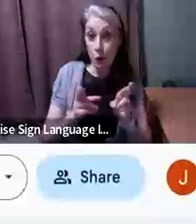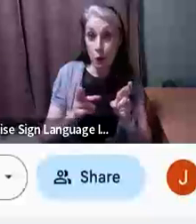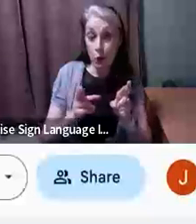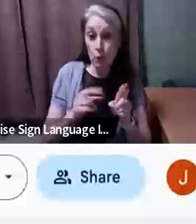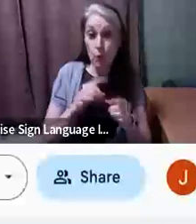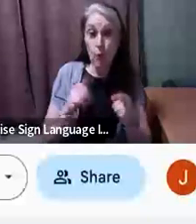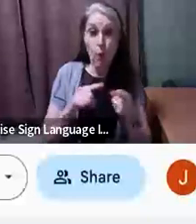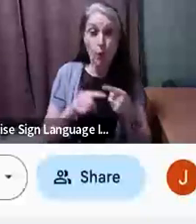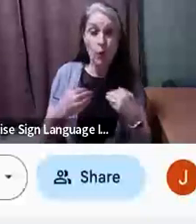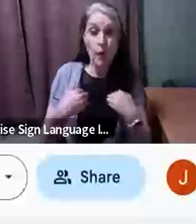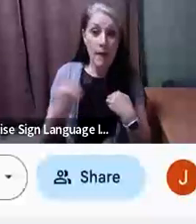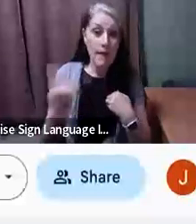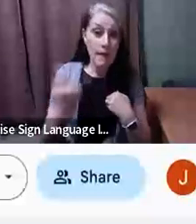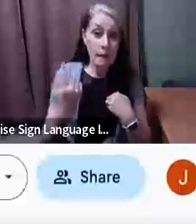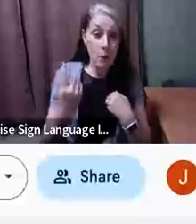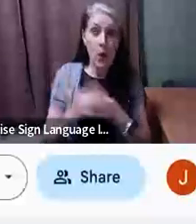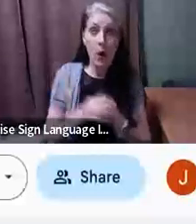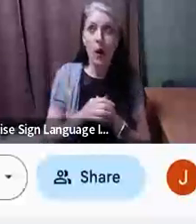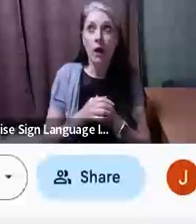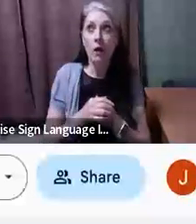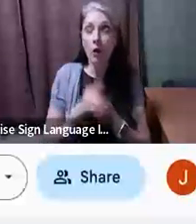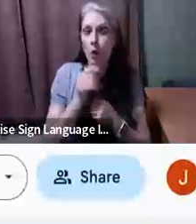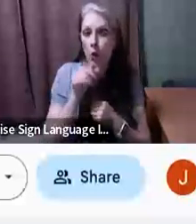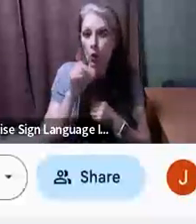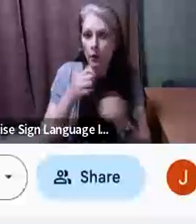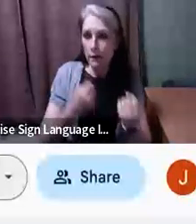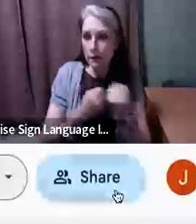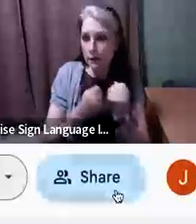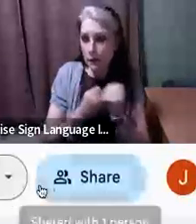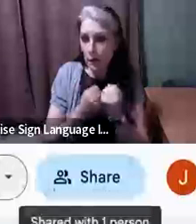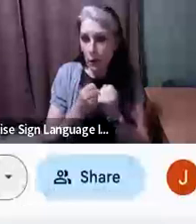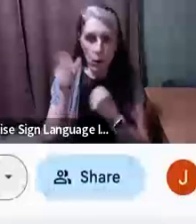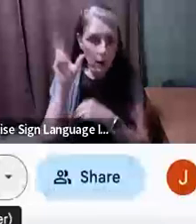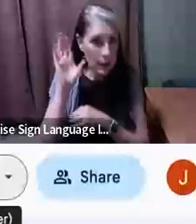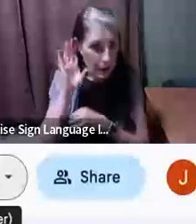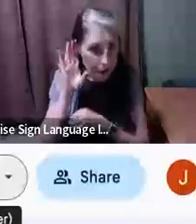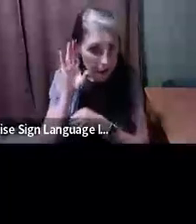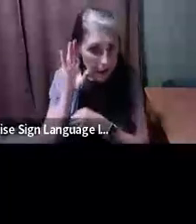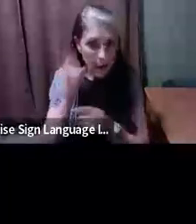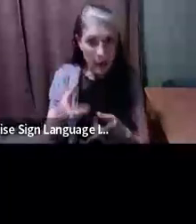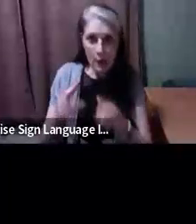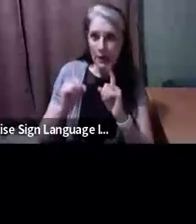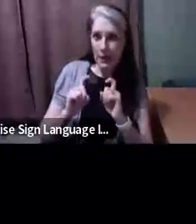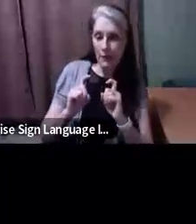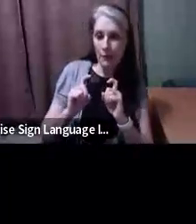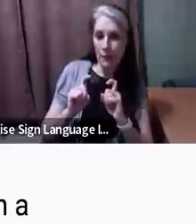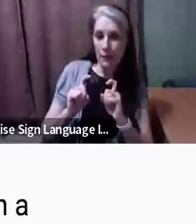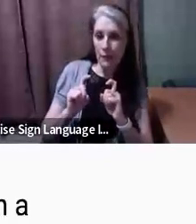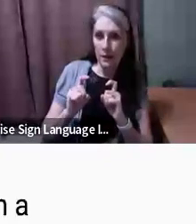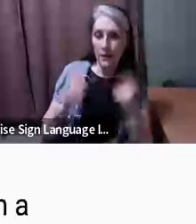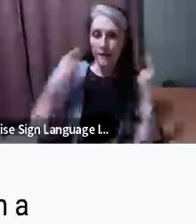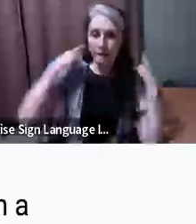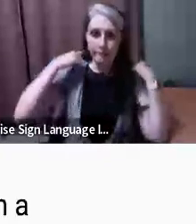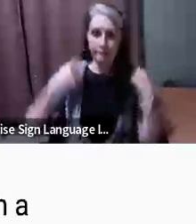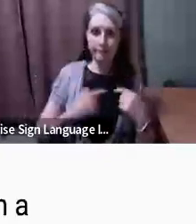there was someone who needed support hearing, they would give me a device to wear around my